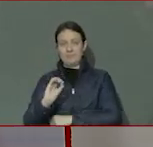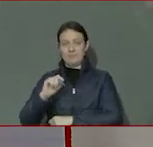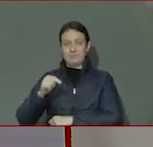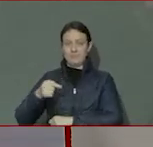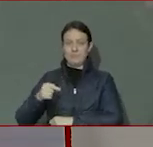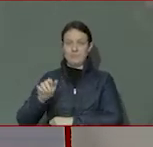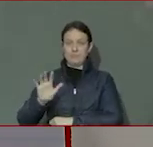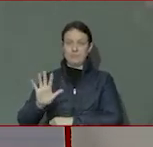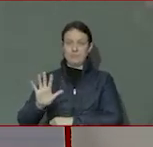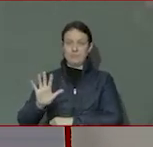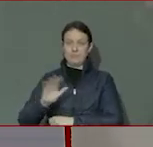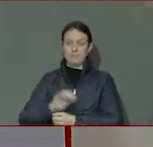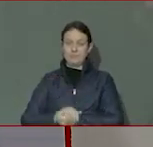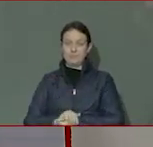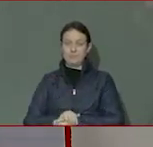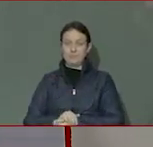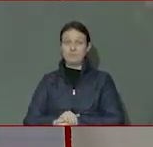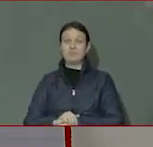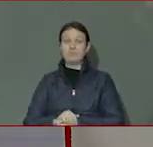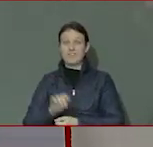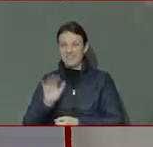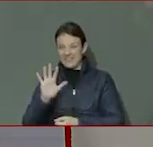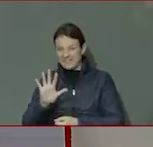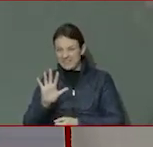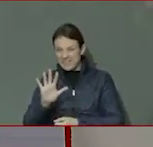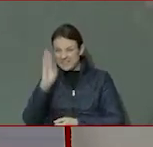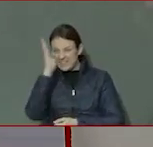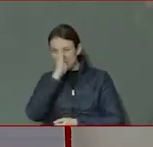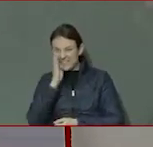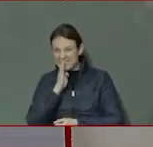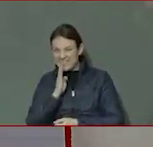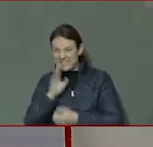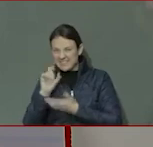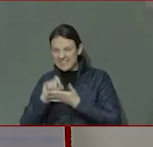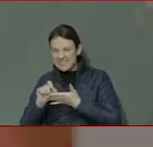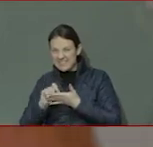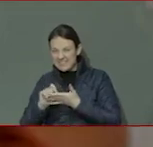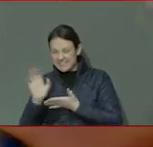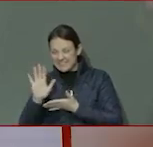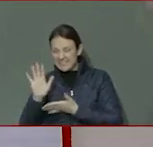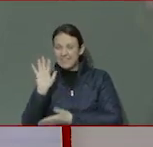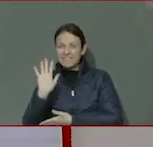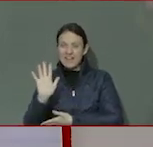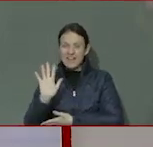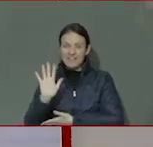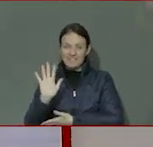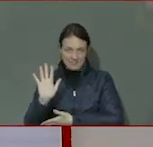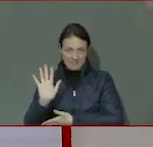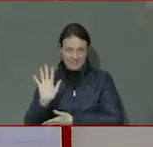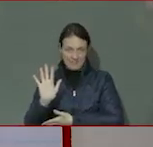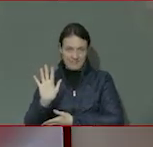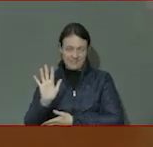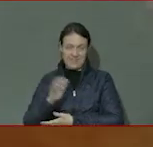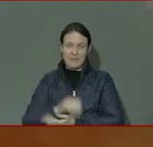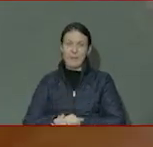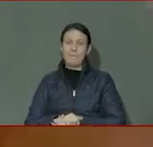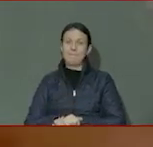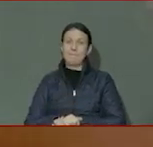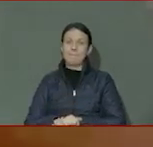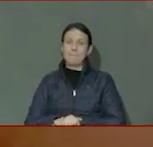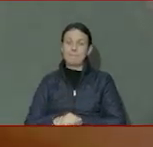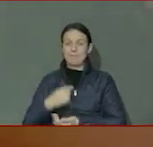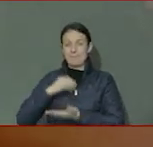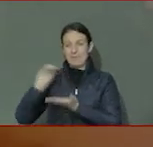0,5. Ooh, that is a 5. It looks like a 6, but it is a 5. Can you see it's a 5? Oh, I'm just making